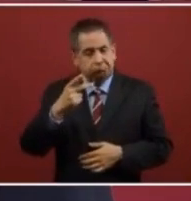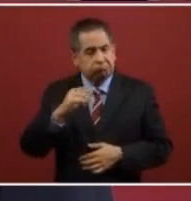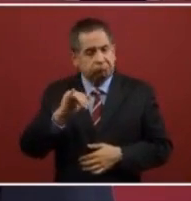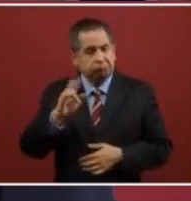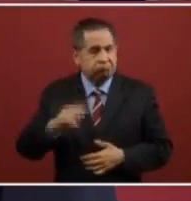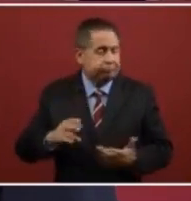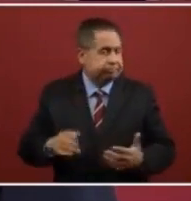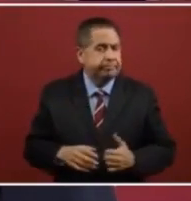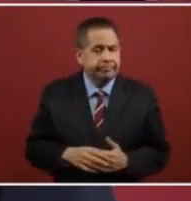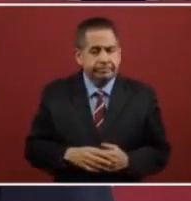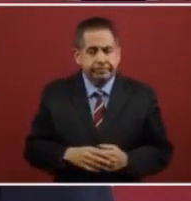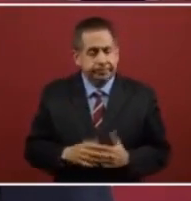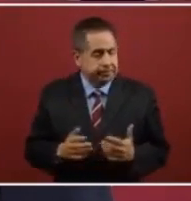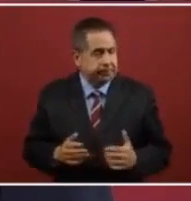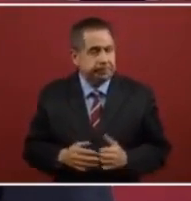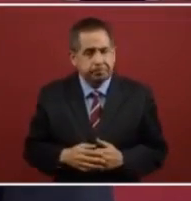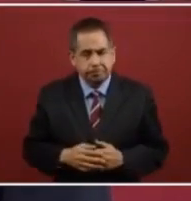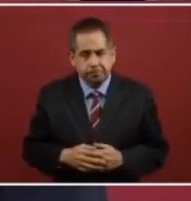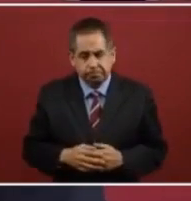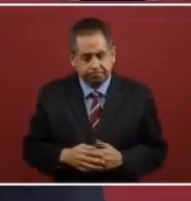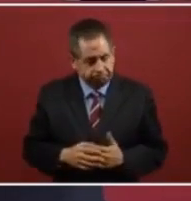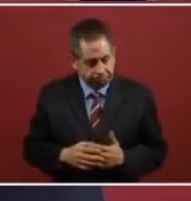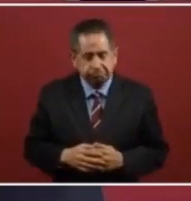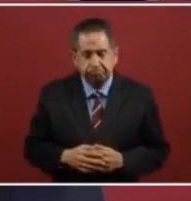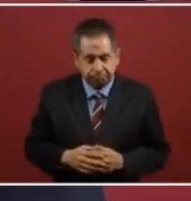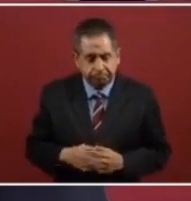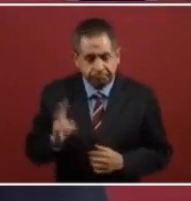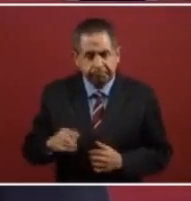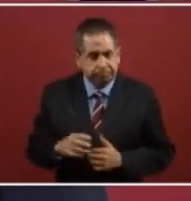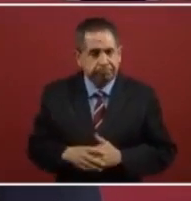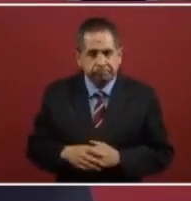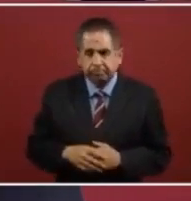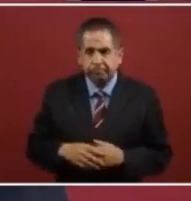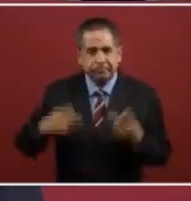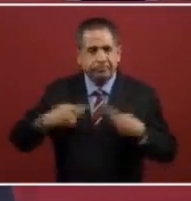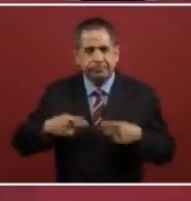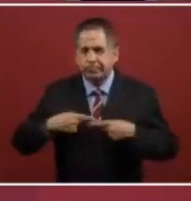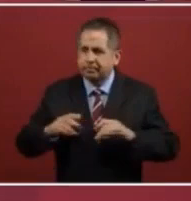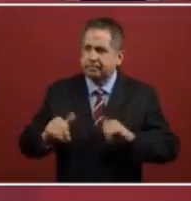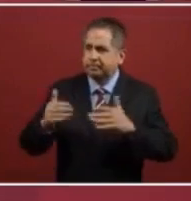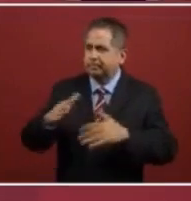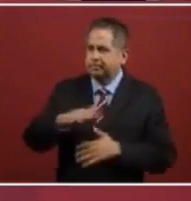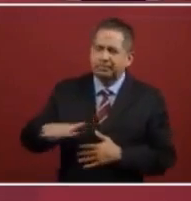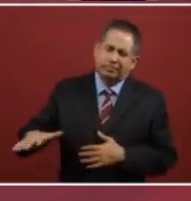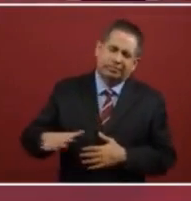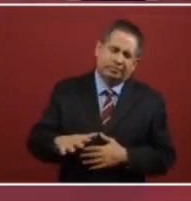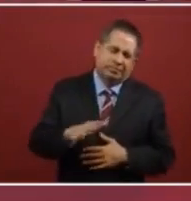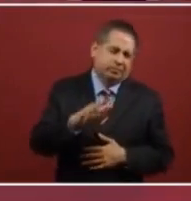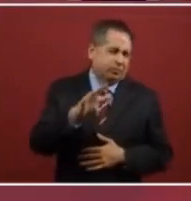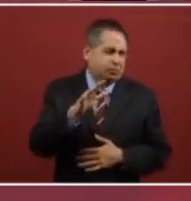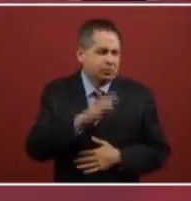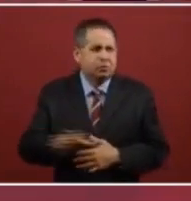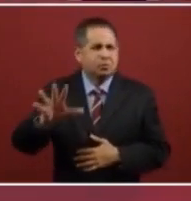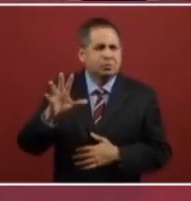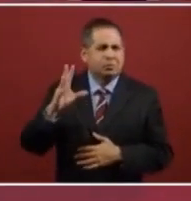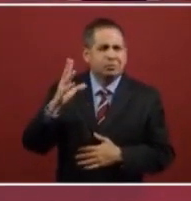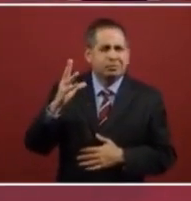people. By By the way, la July verdad, was when he was voted tenemos in. un pueblo excepcional, We have extraordinario.